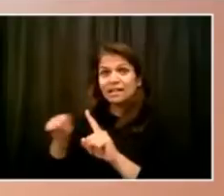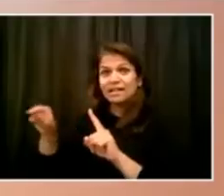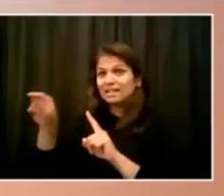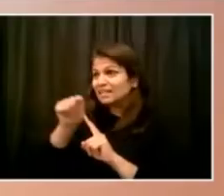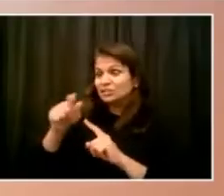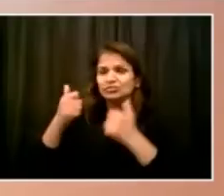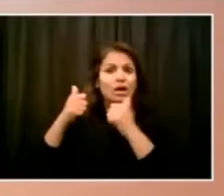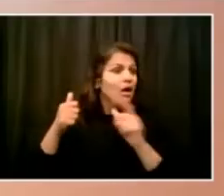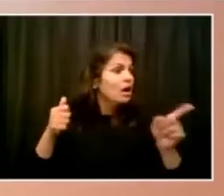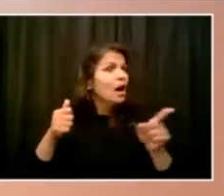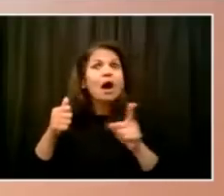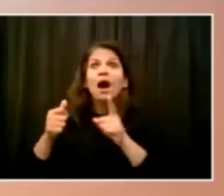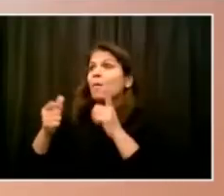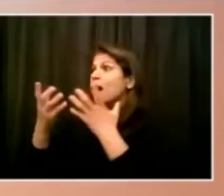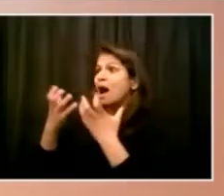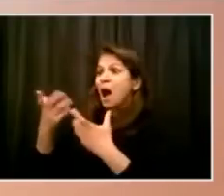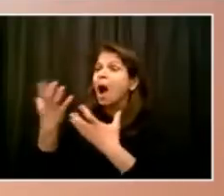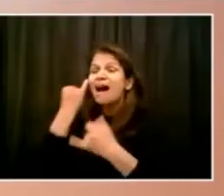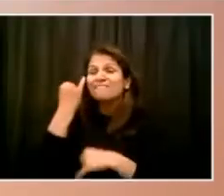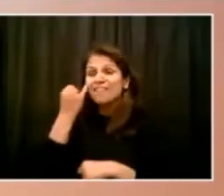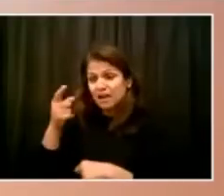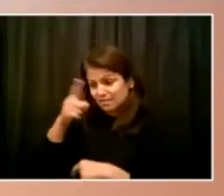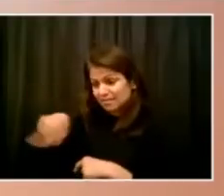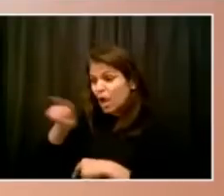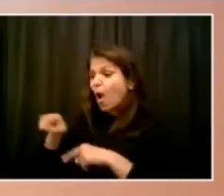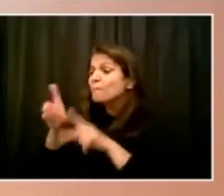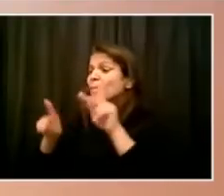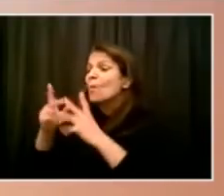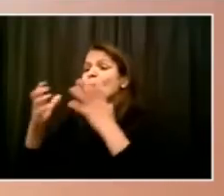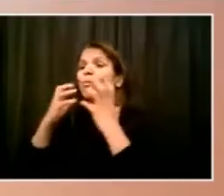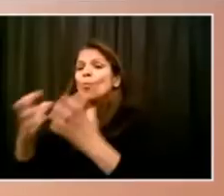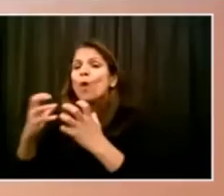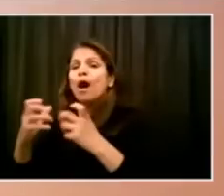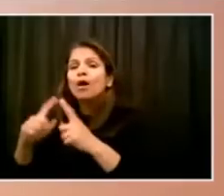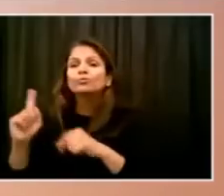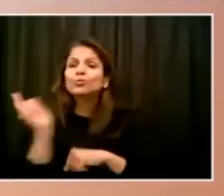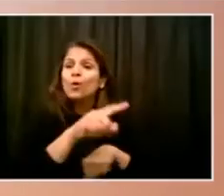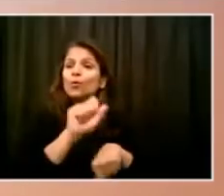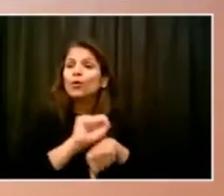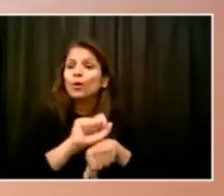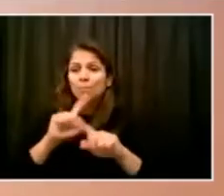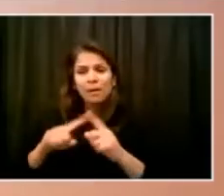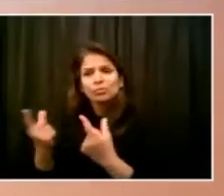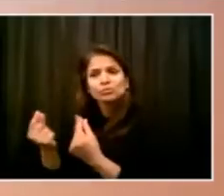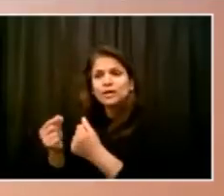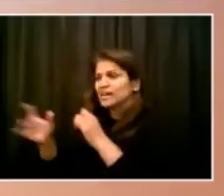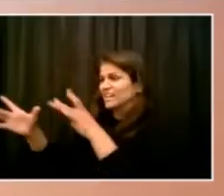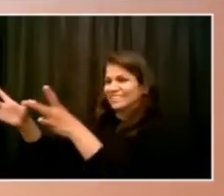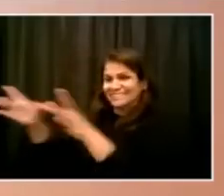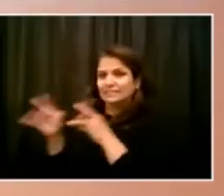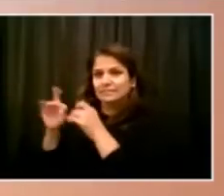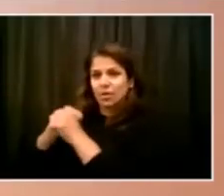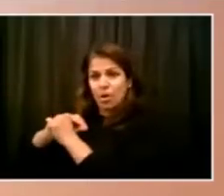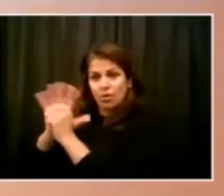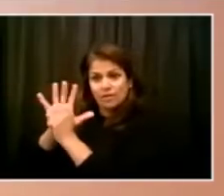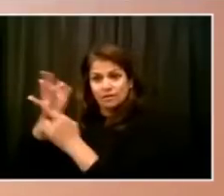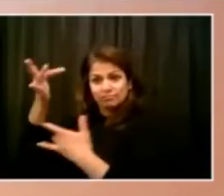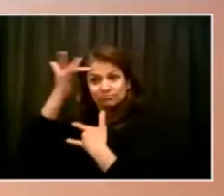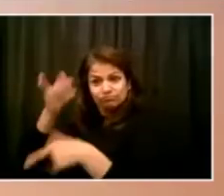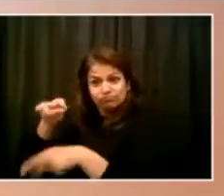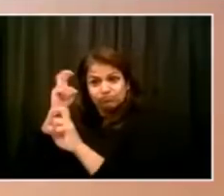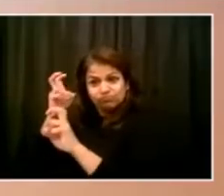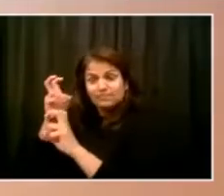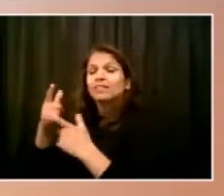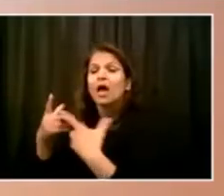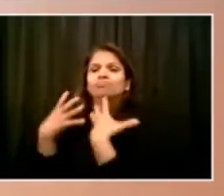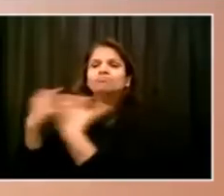not actively infectious to others? Some of that comes through symptom screening or temperature monitoring or other methods.